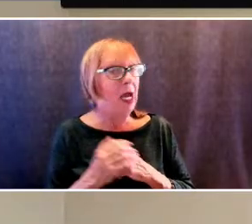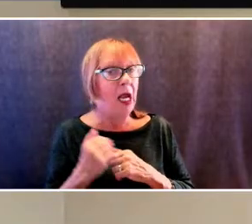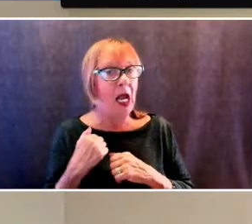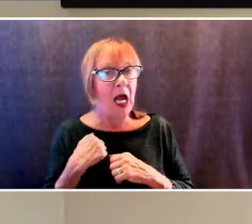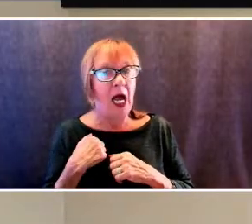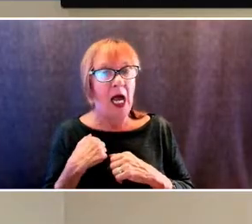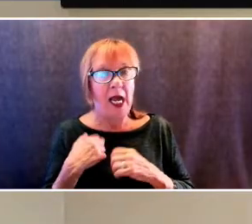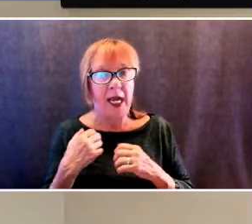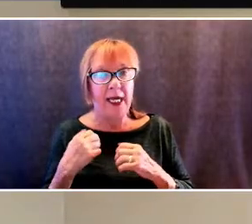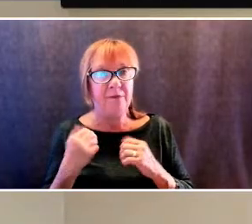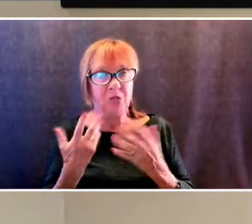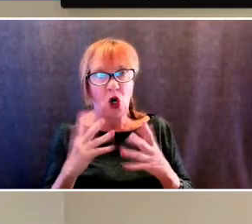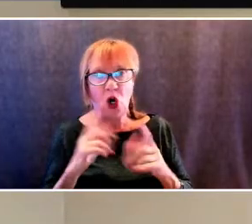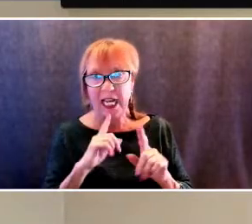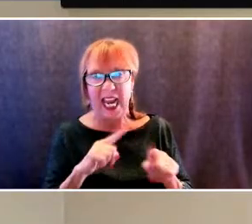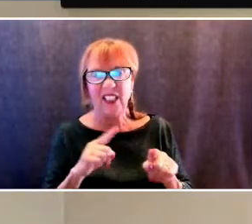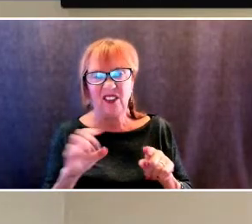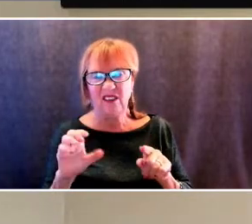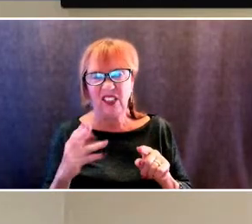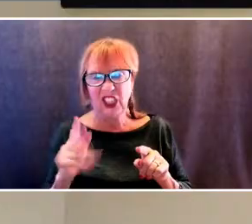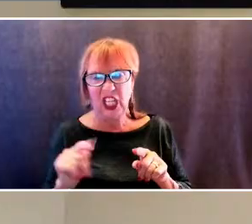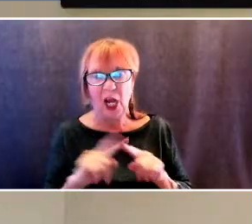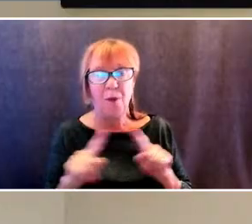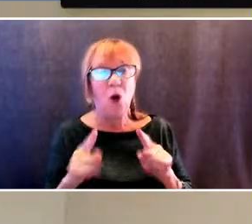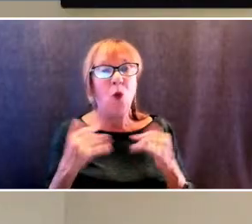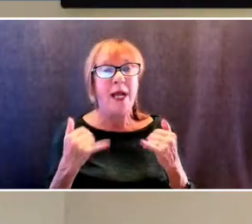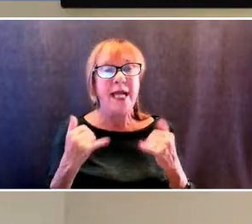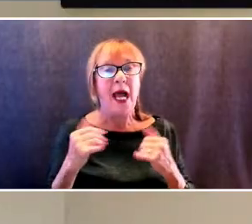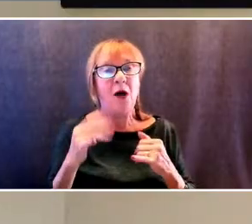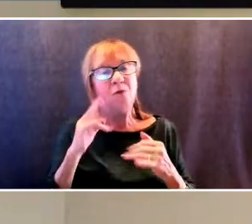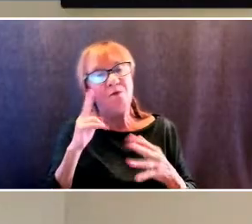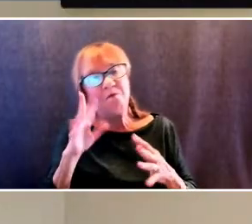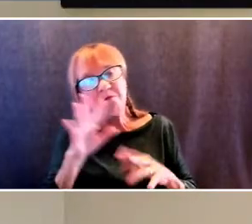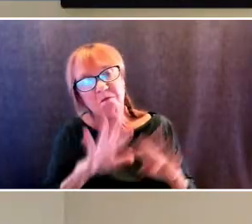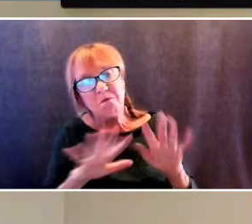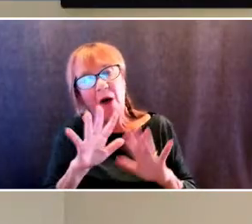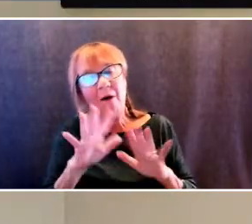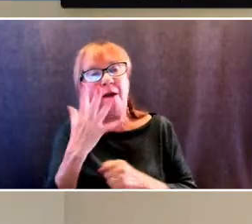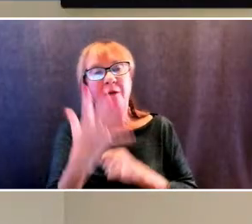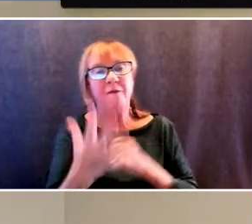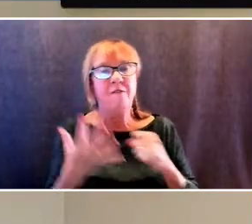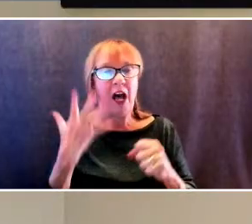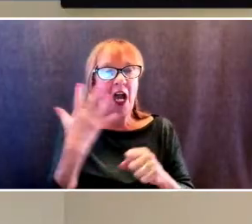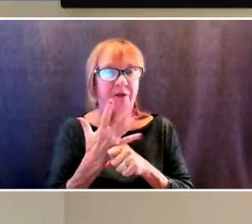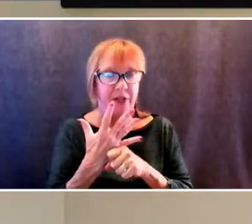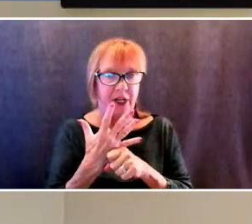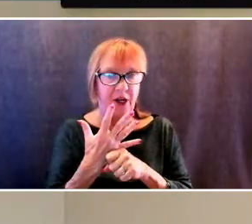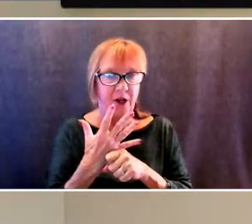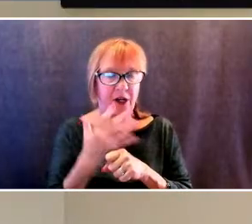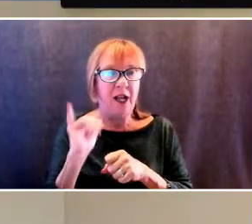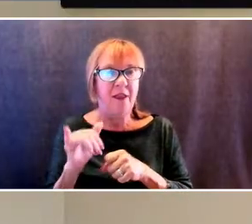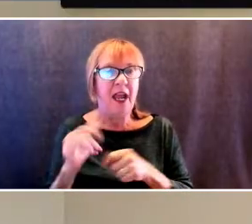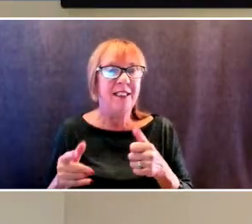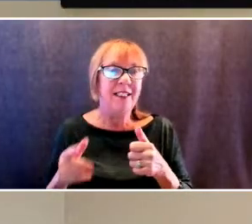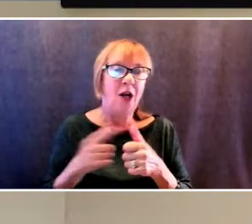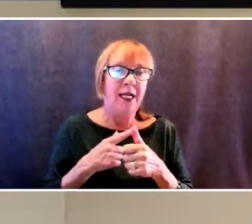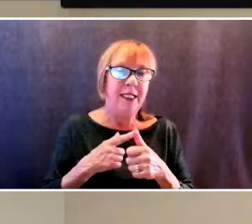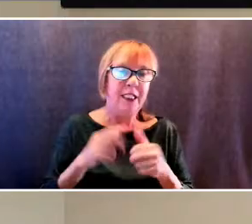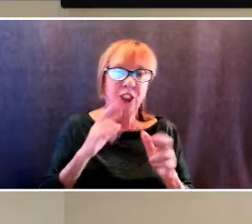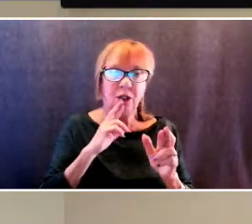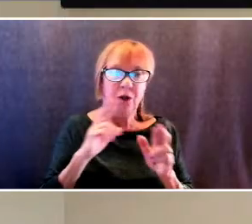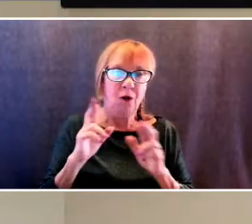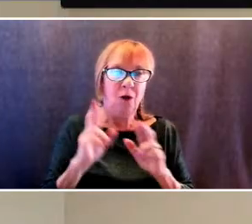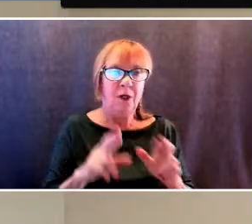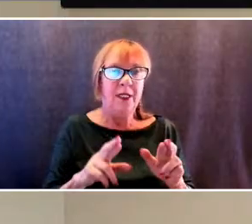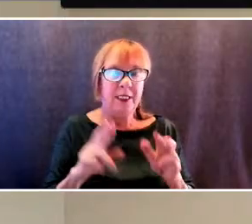that in the chat. We are right now looking at 5 years. That is our typical initial response to the fires